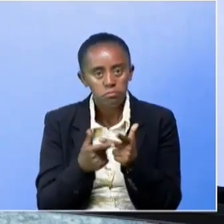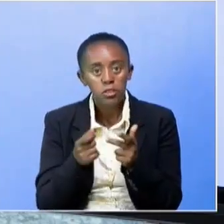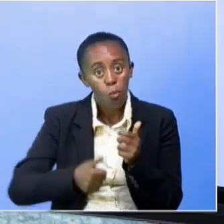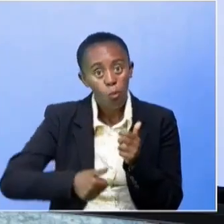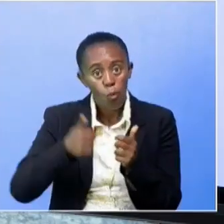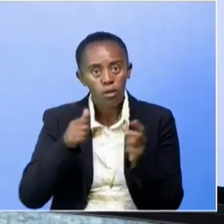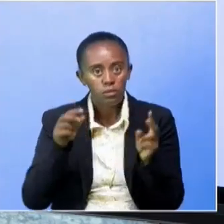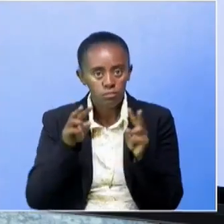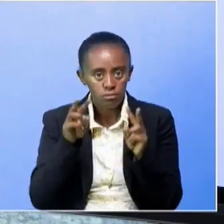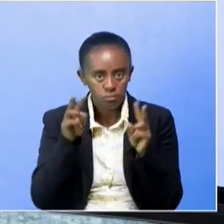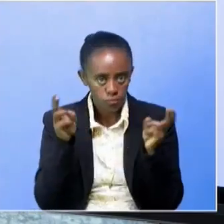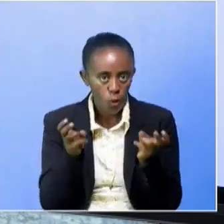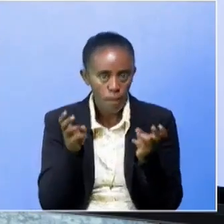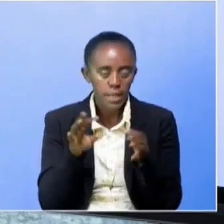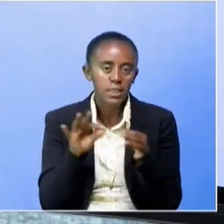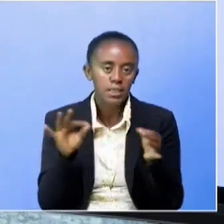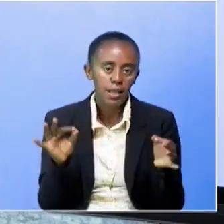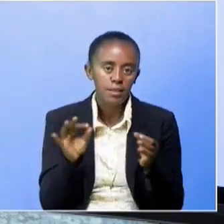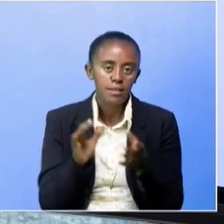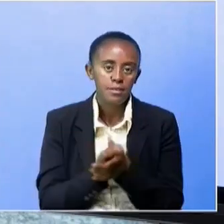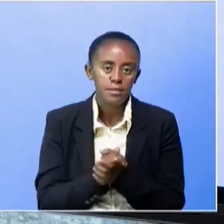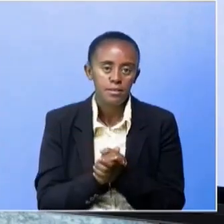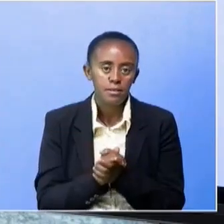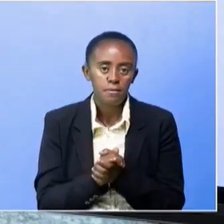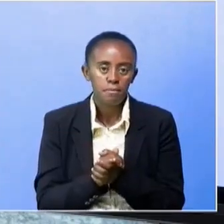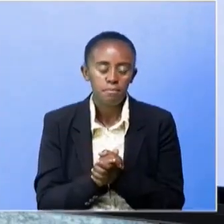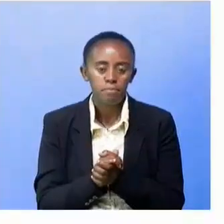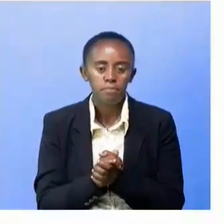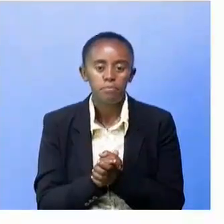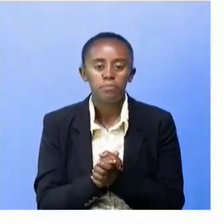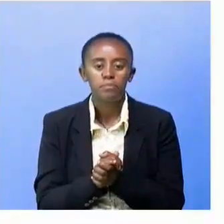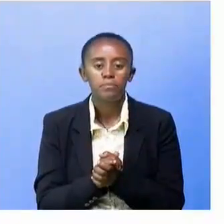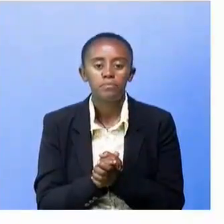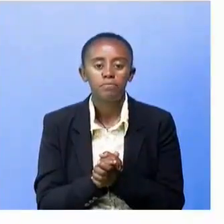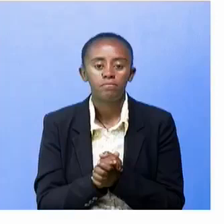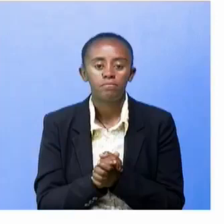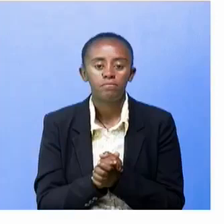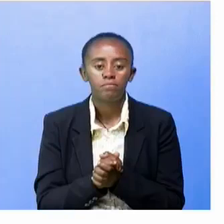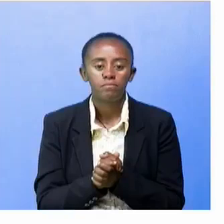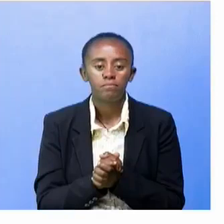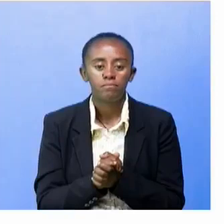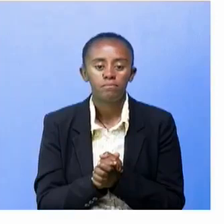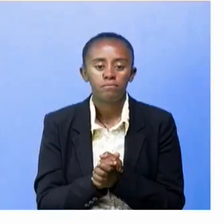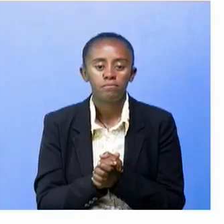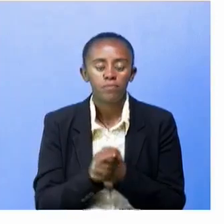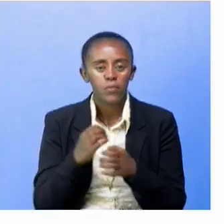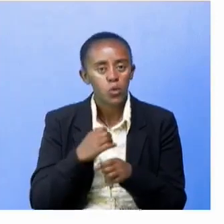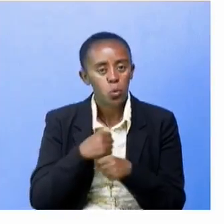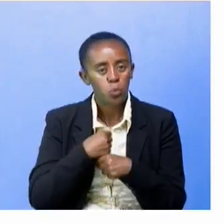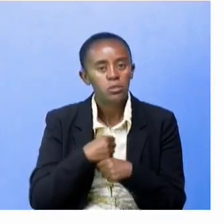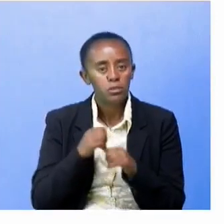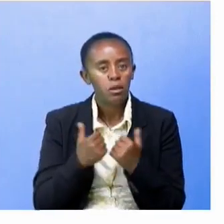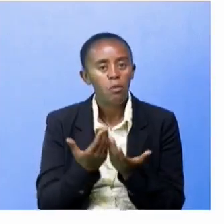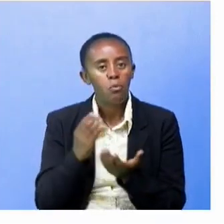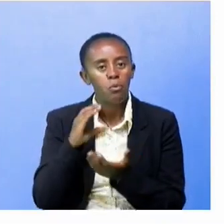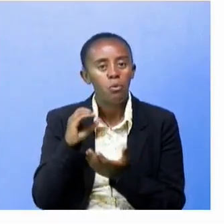main topic sentence. What about concluding